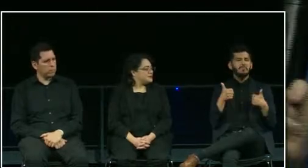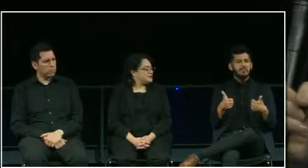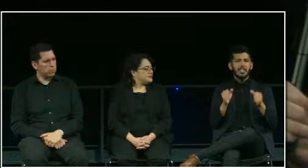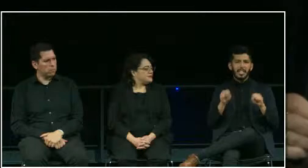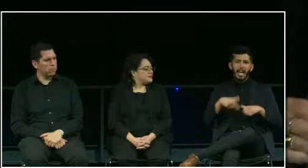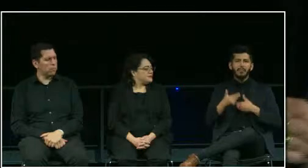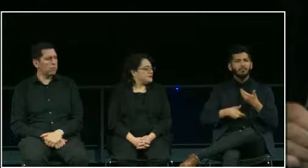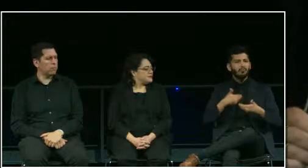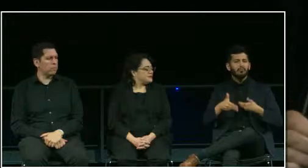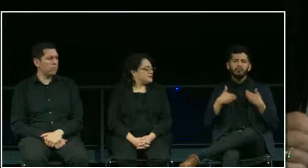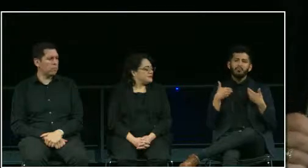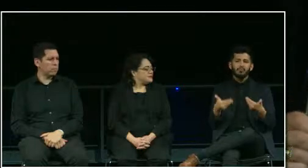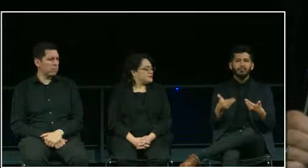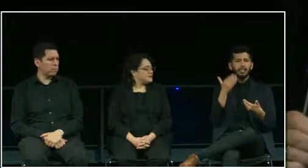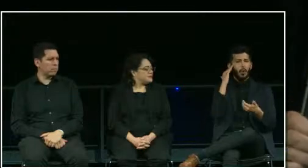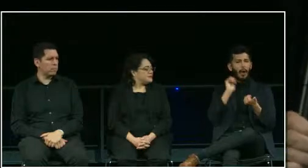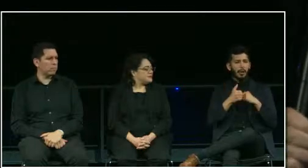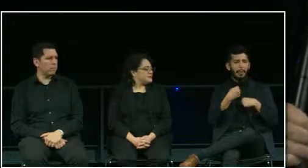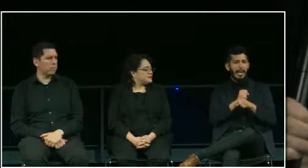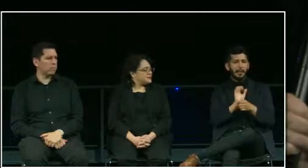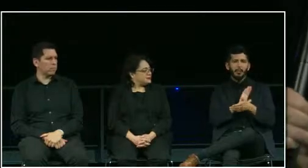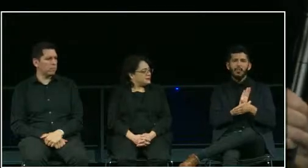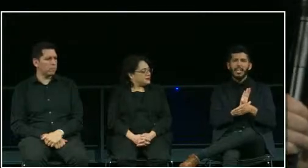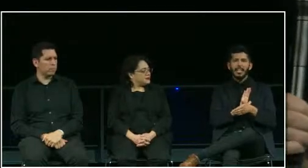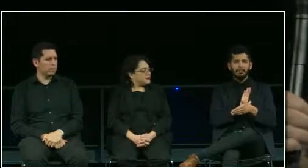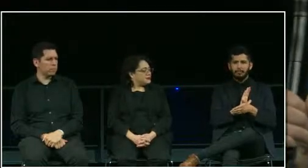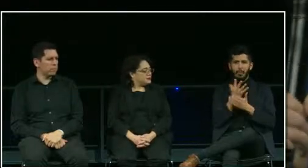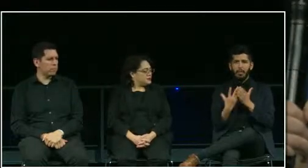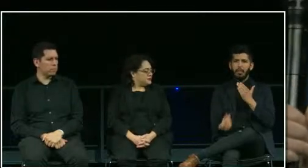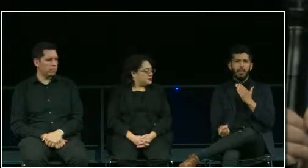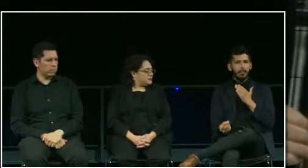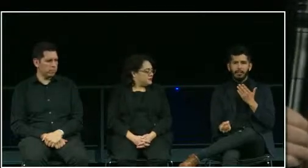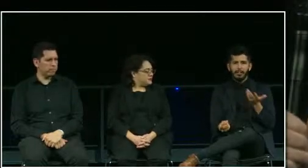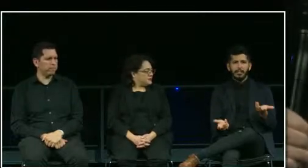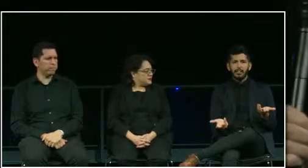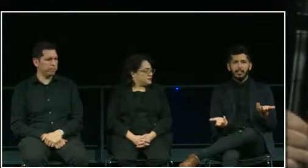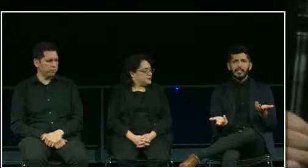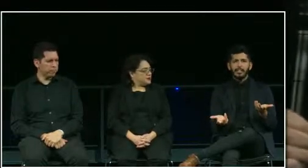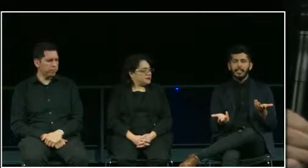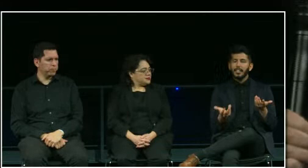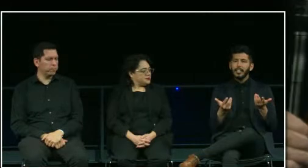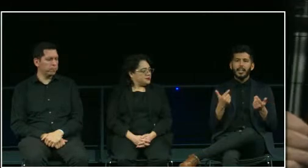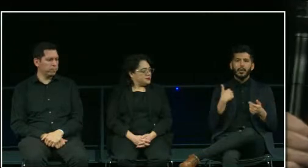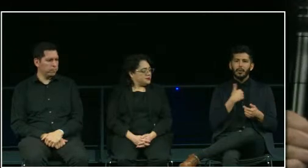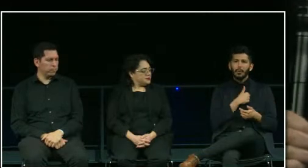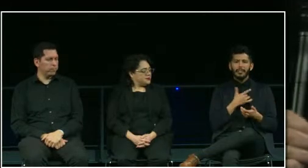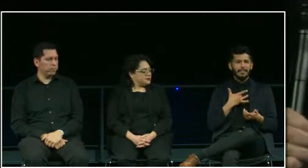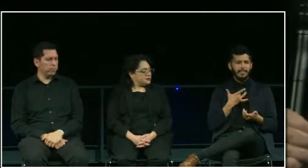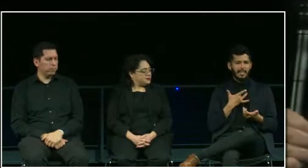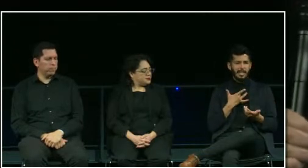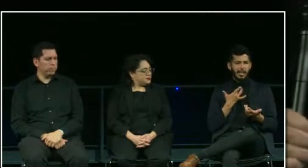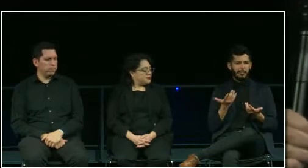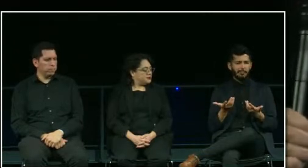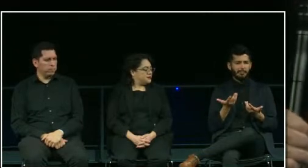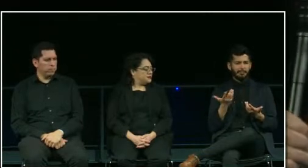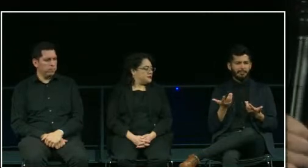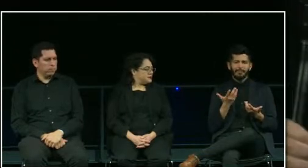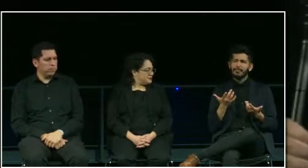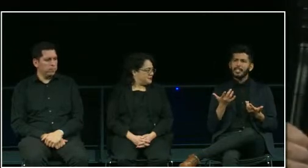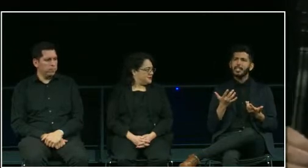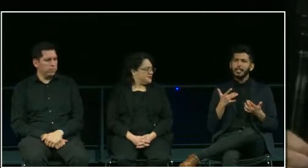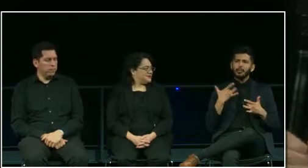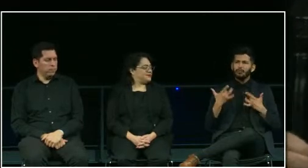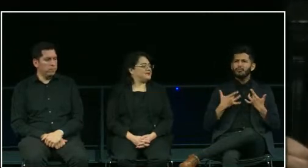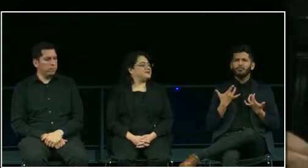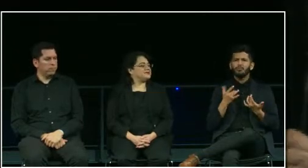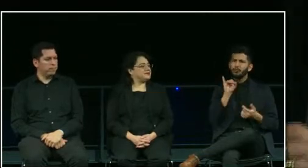we know how we're gonna make this film, was gone. And there was a certain kind of joy in that